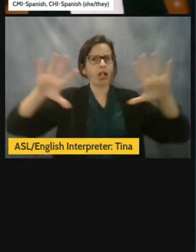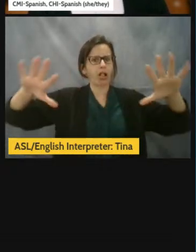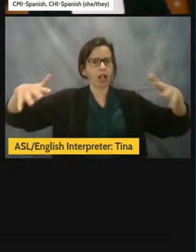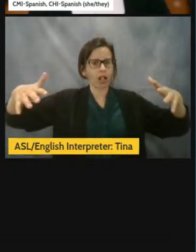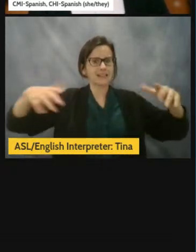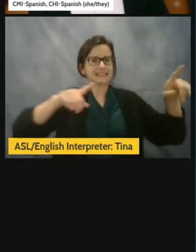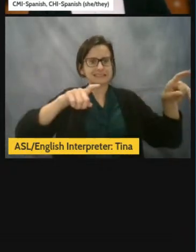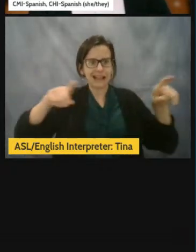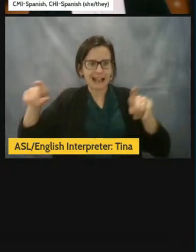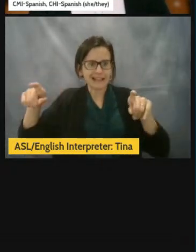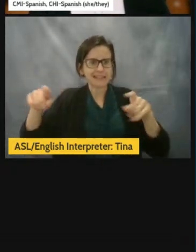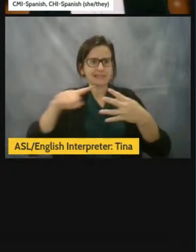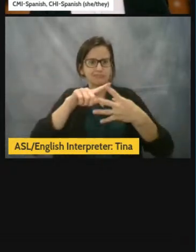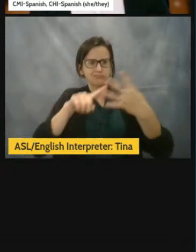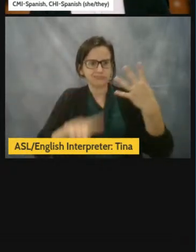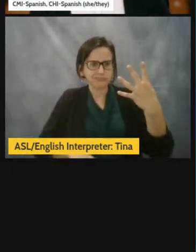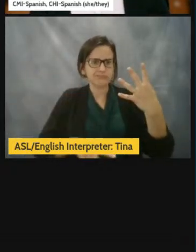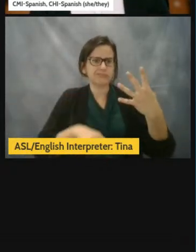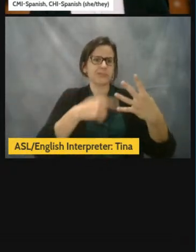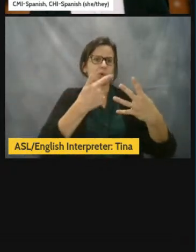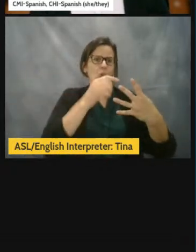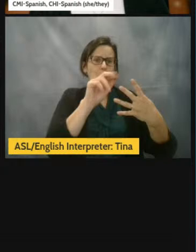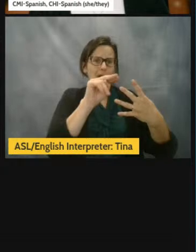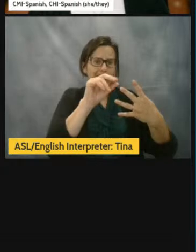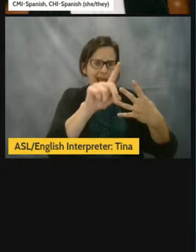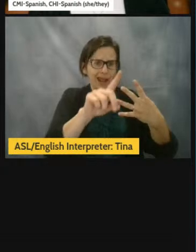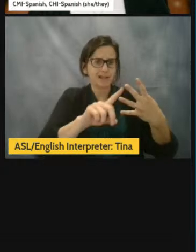genitals, gonads, hormones, chromosomes.